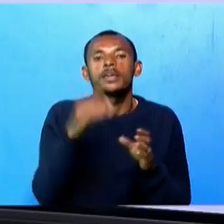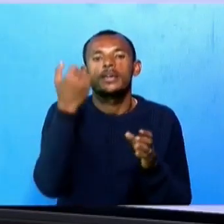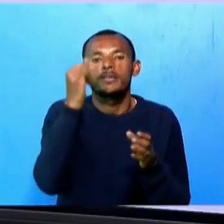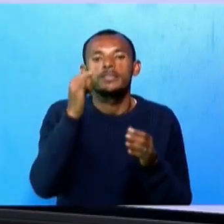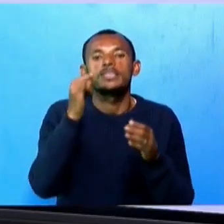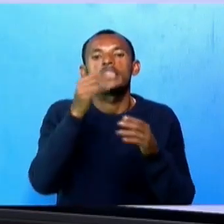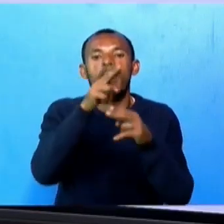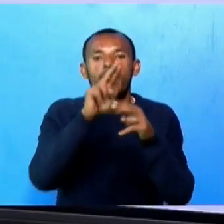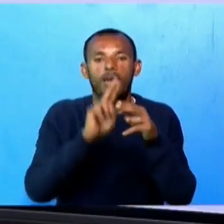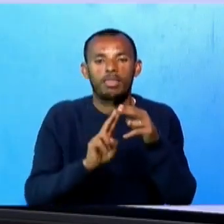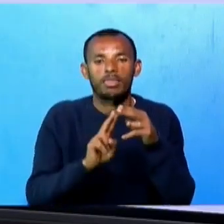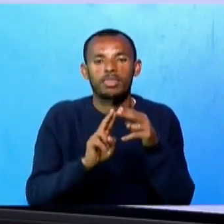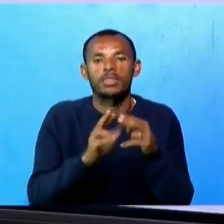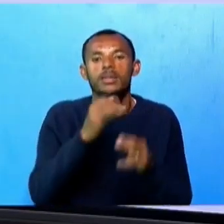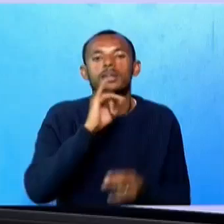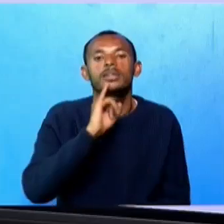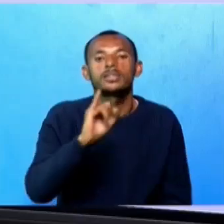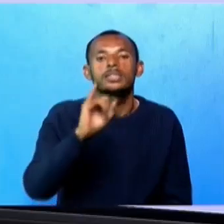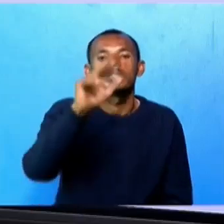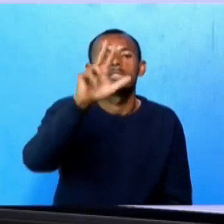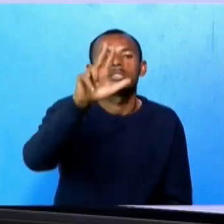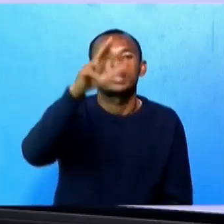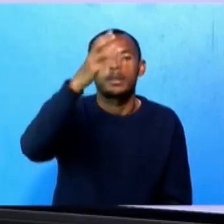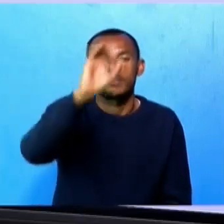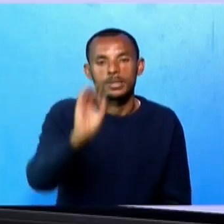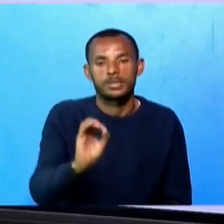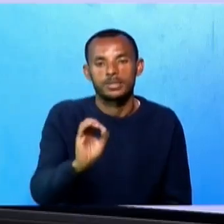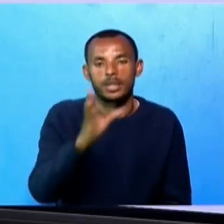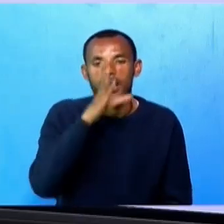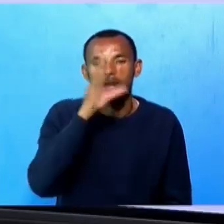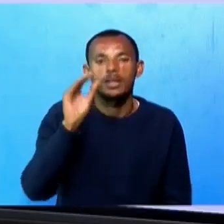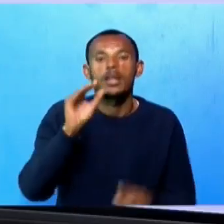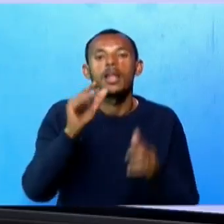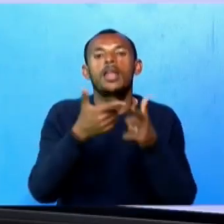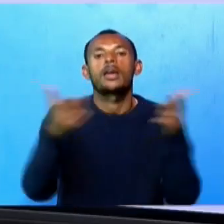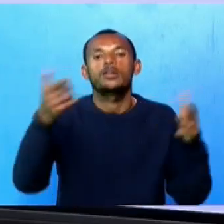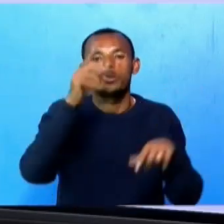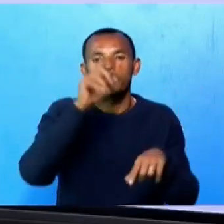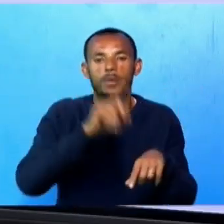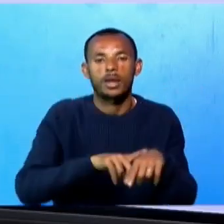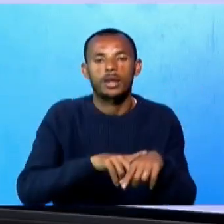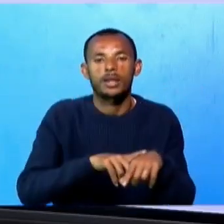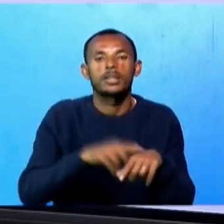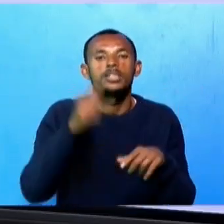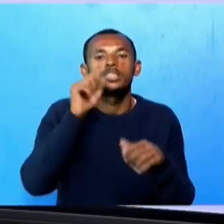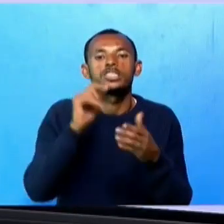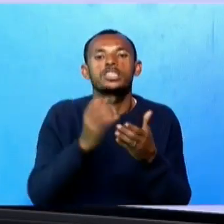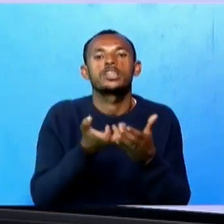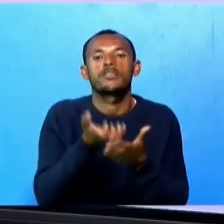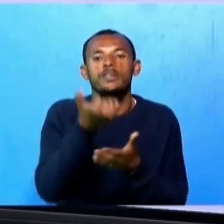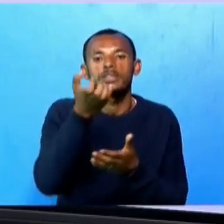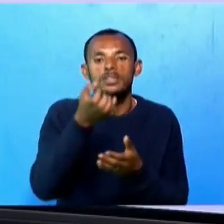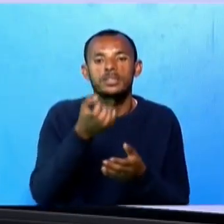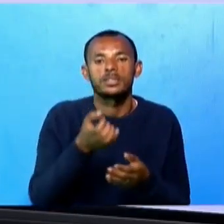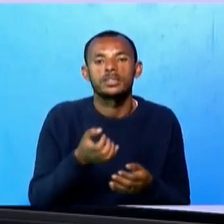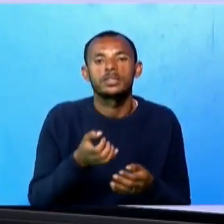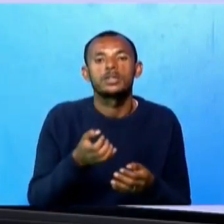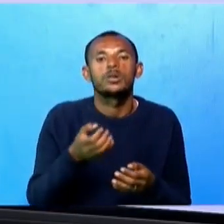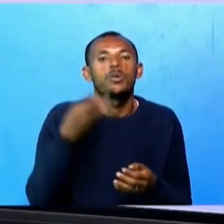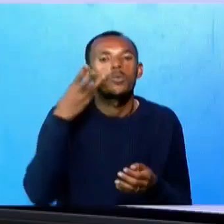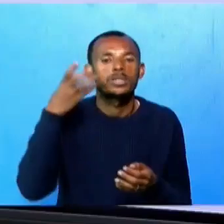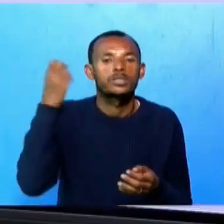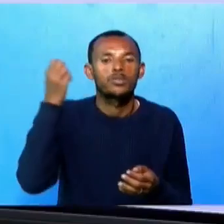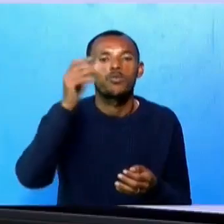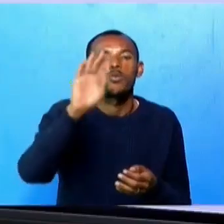rate is 3% and the length of period that she invested in a bank was for